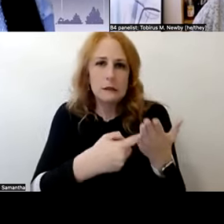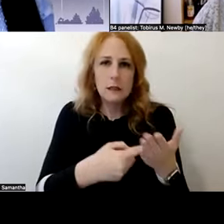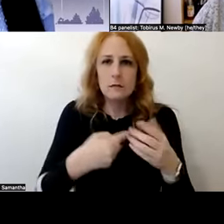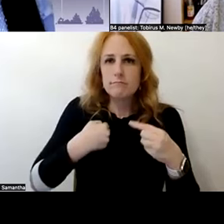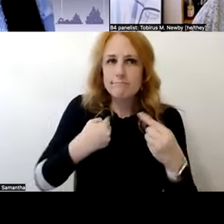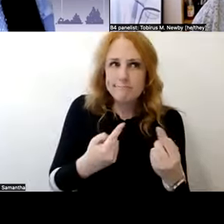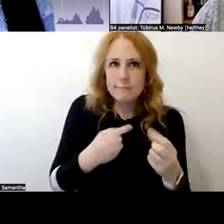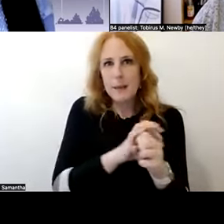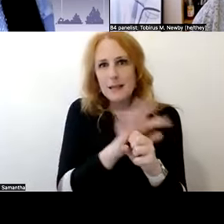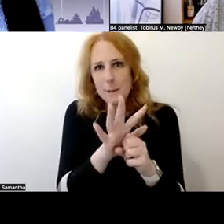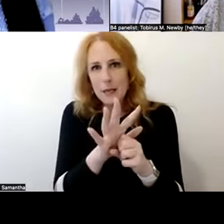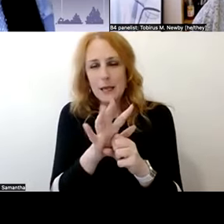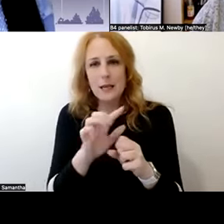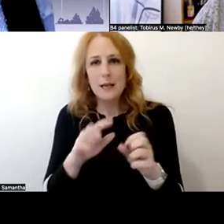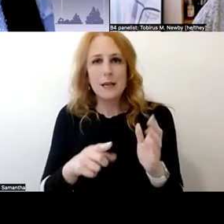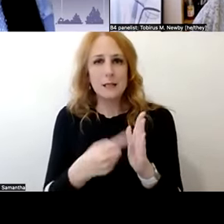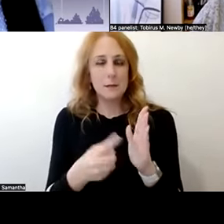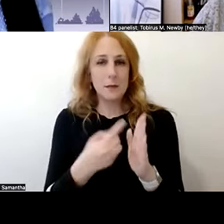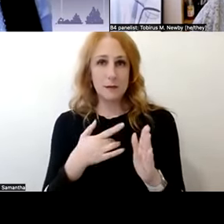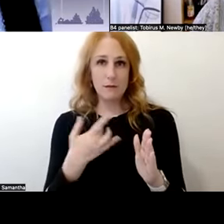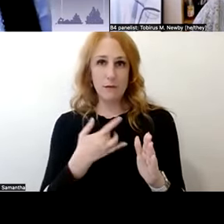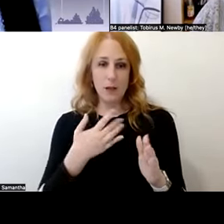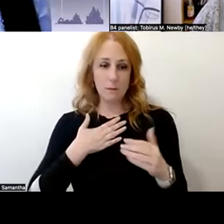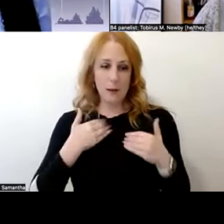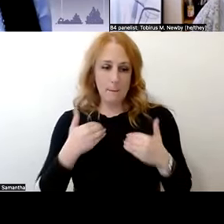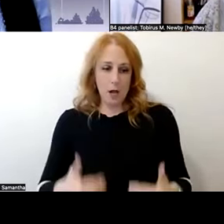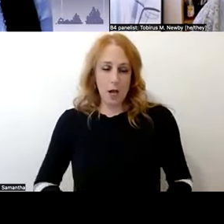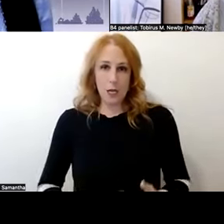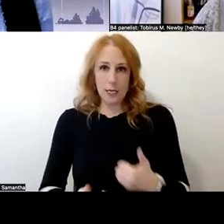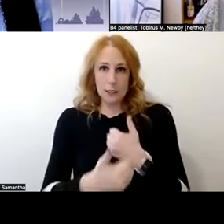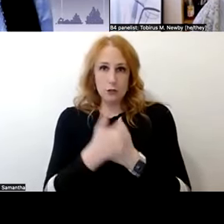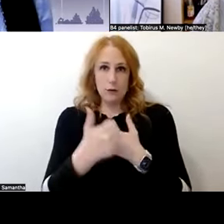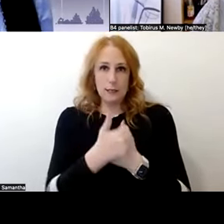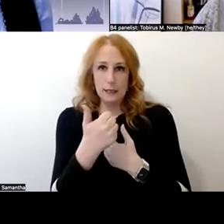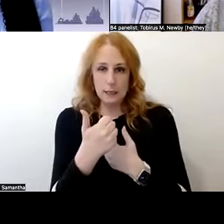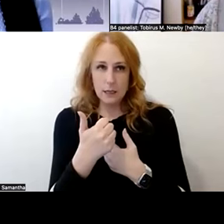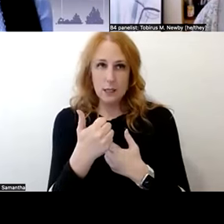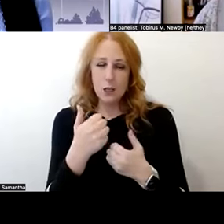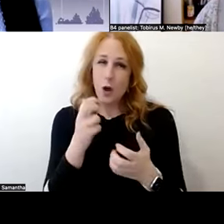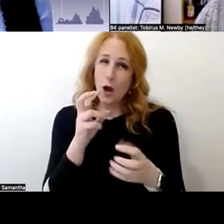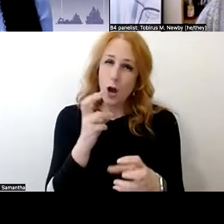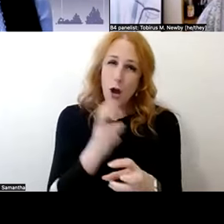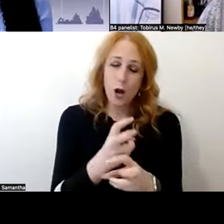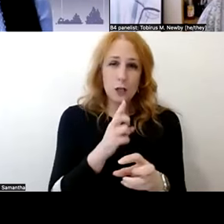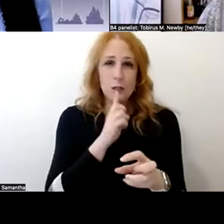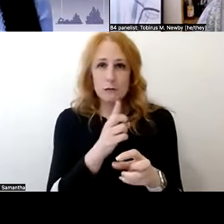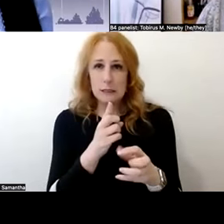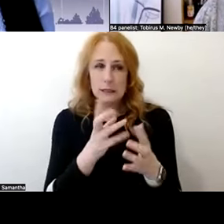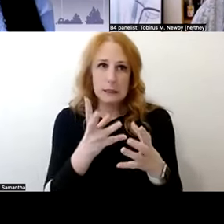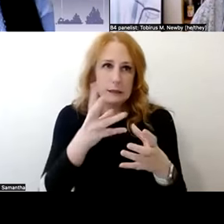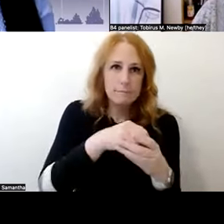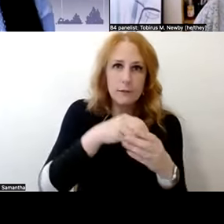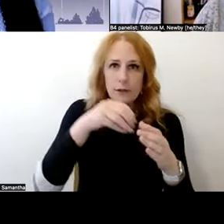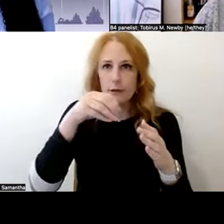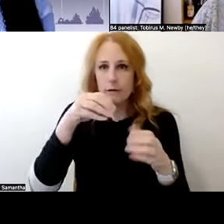for myself. I have felt under bodily threat, which has reduced my ability to engage nuance. But I know that that is a legacy of this institution, and think